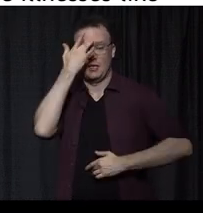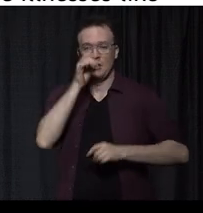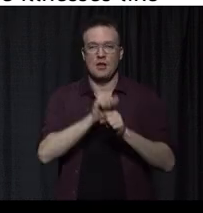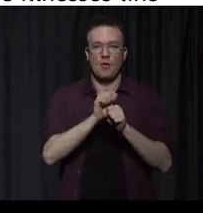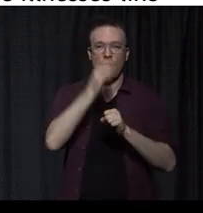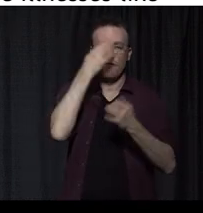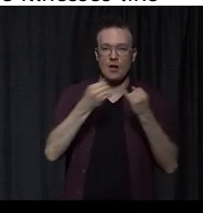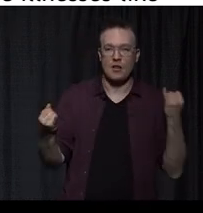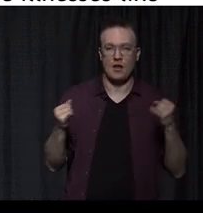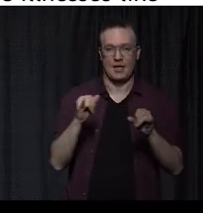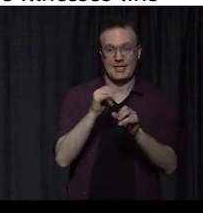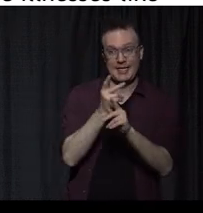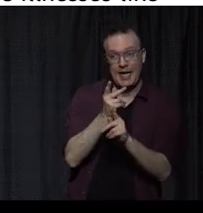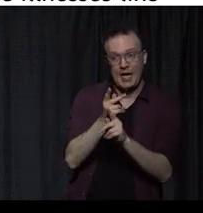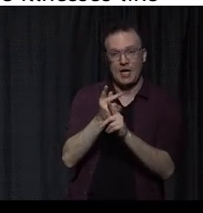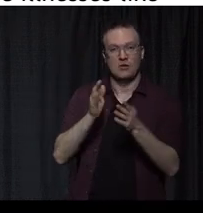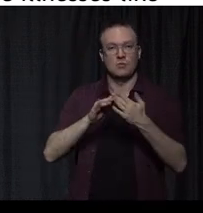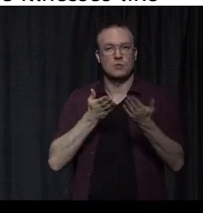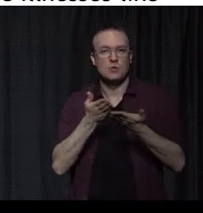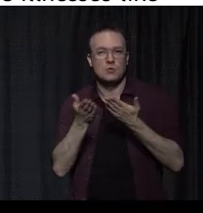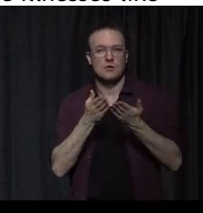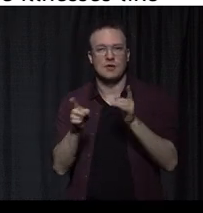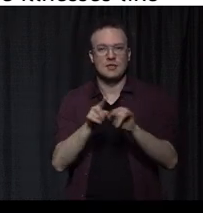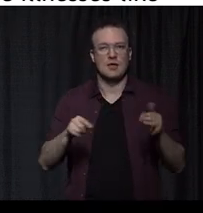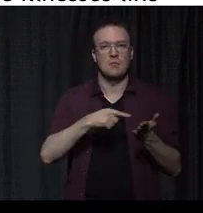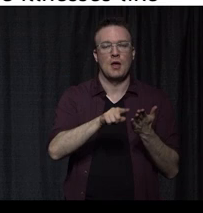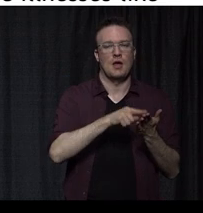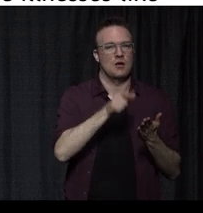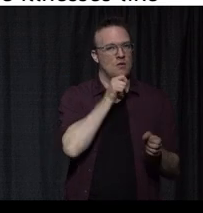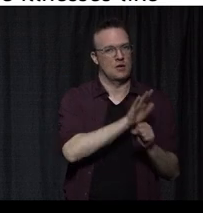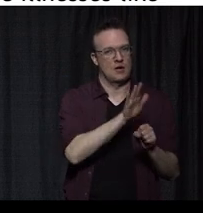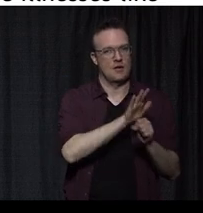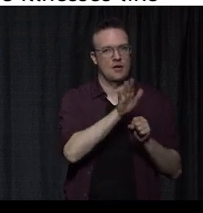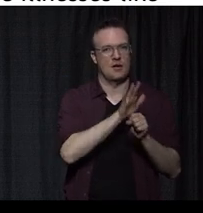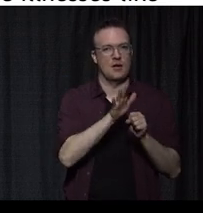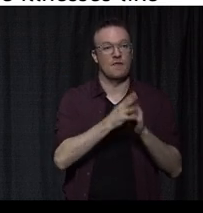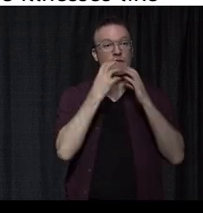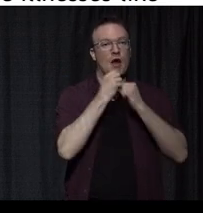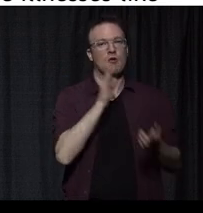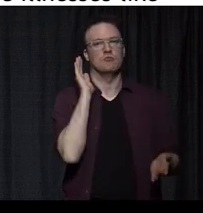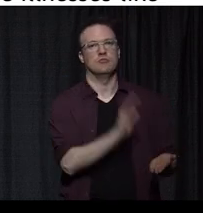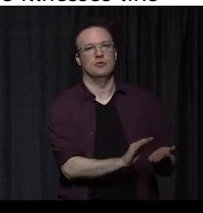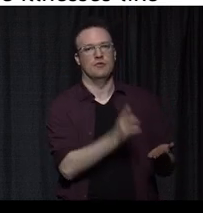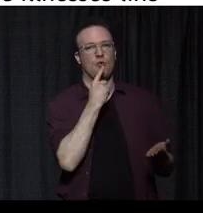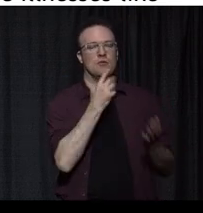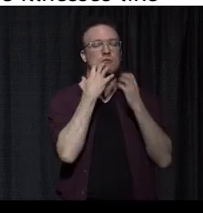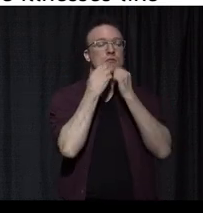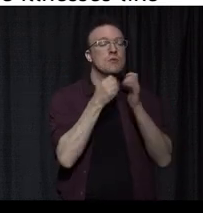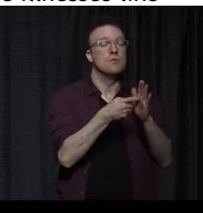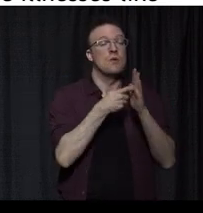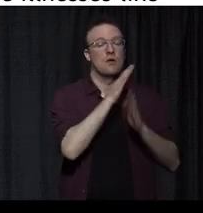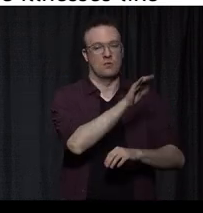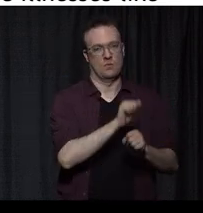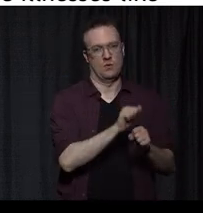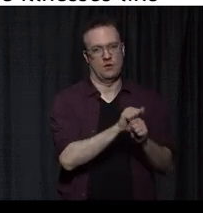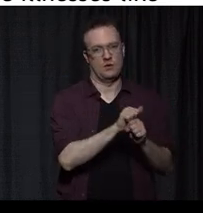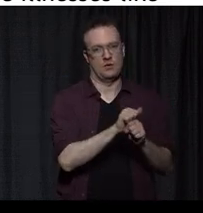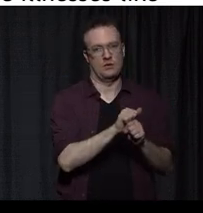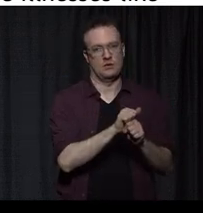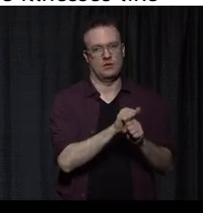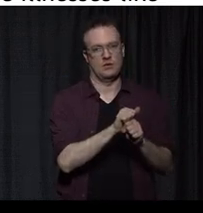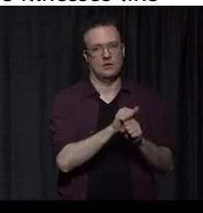of care and community service while being underpaid and undervalued for this absolutely essential work. On